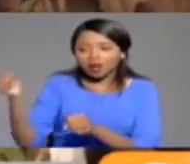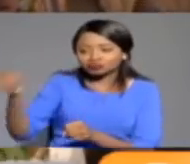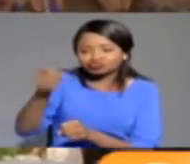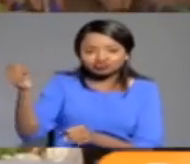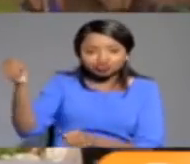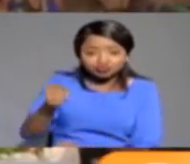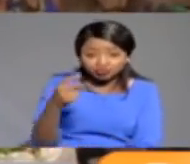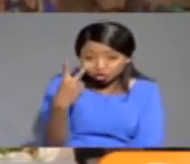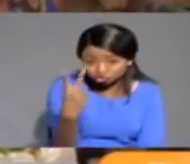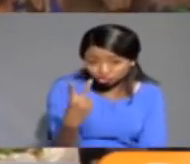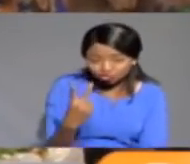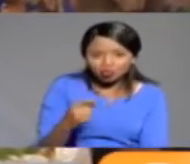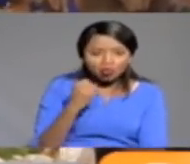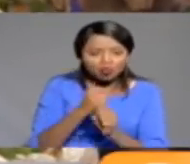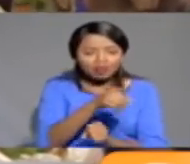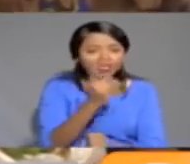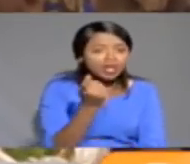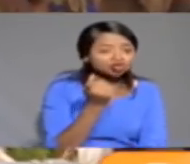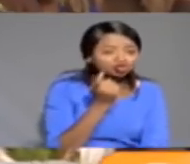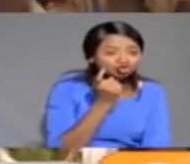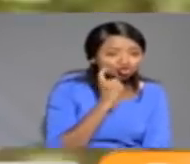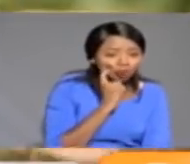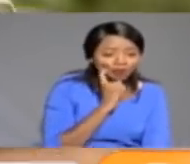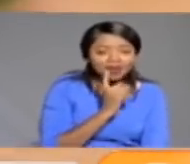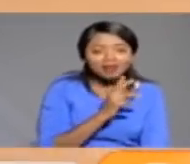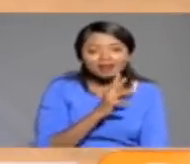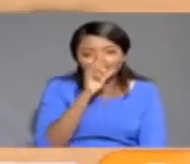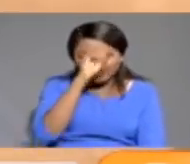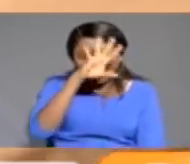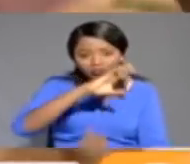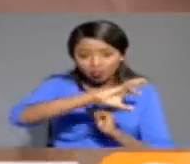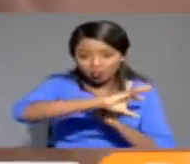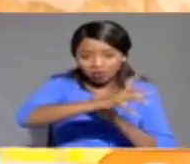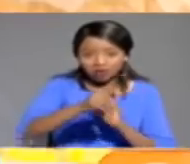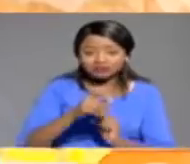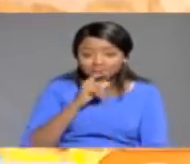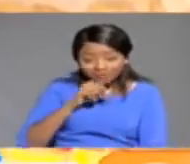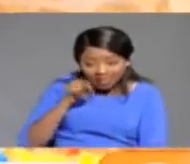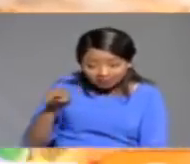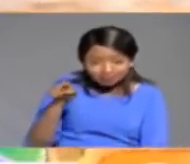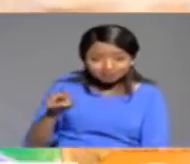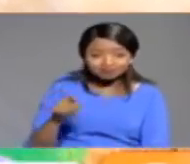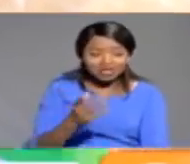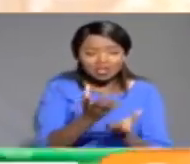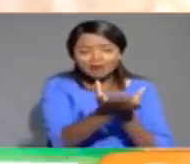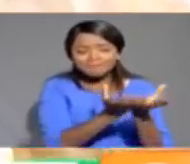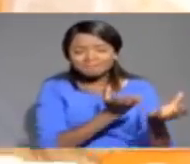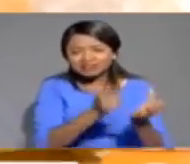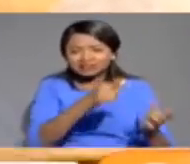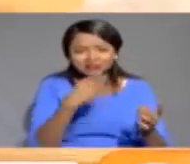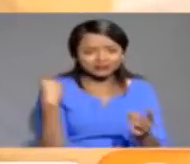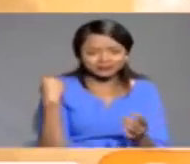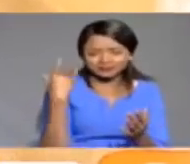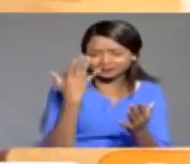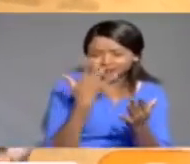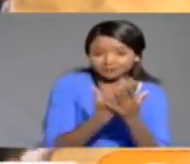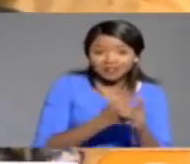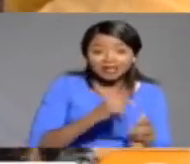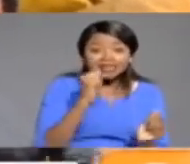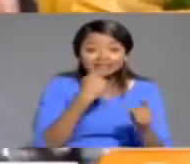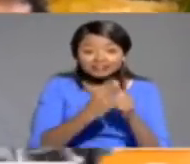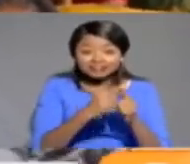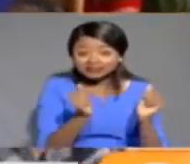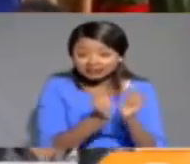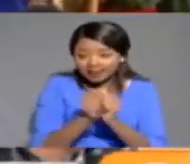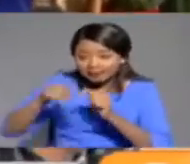at their stall here in Ruiru Market, Kiambu County. Njoroge, who has been in the grocery business for nearly a decade, is now the